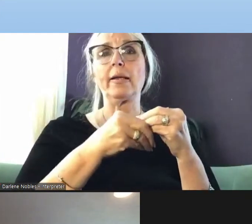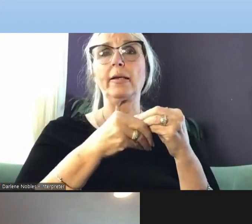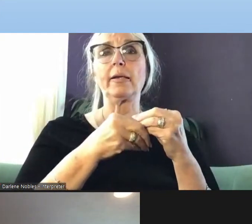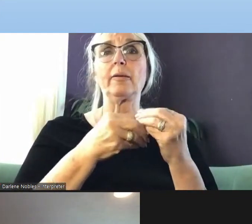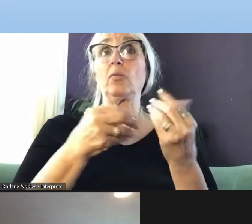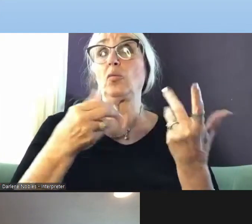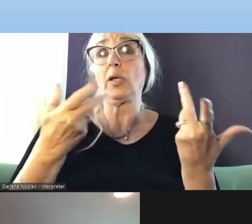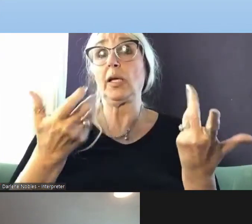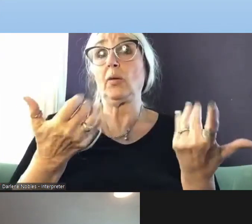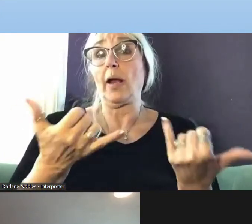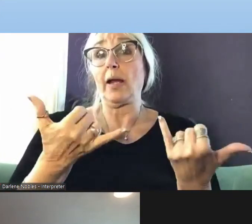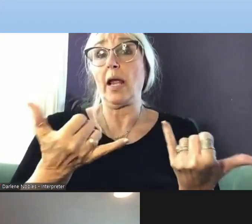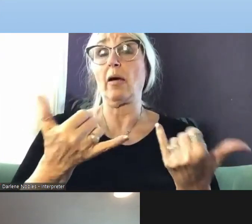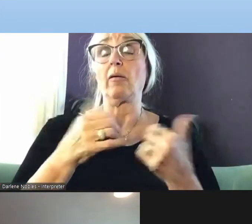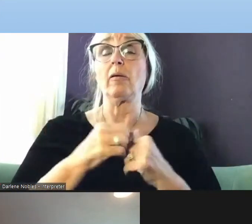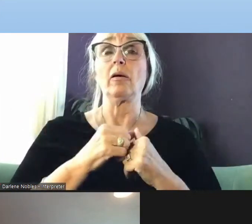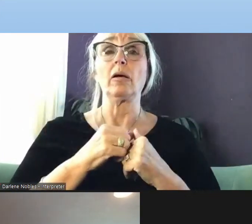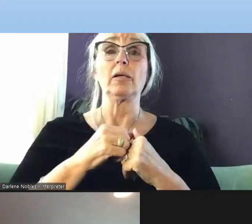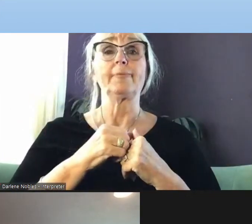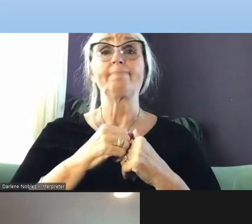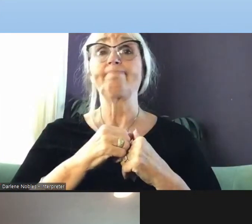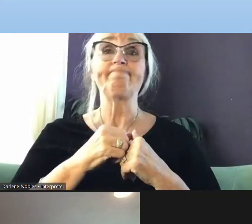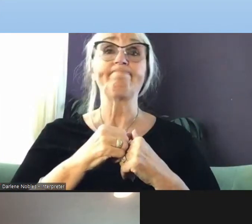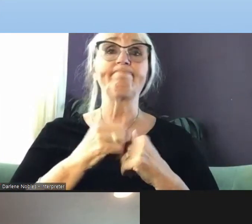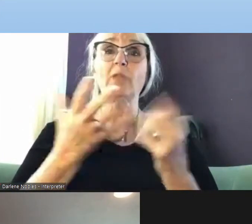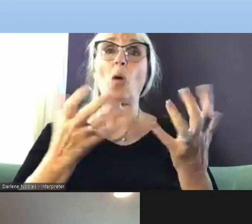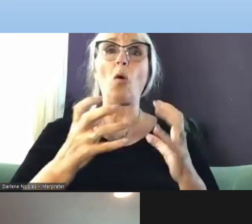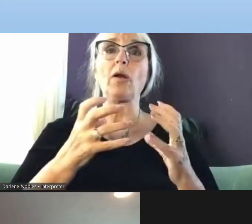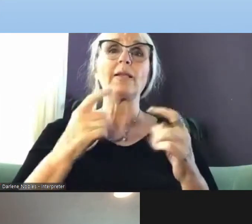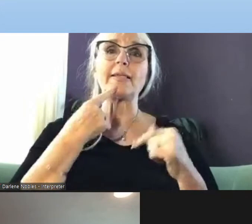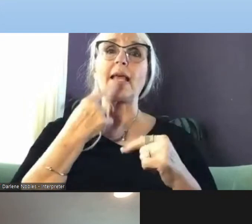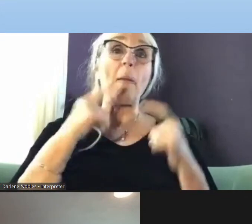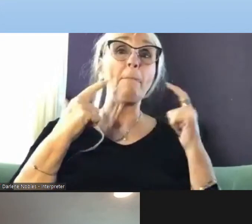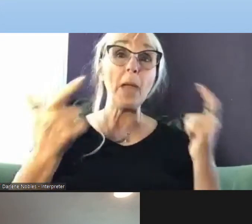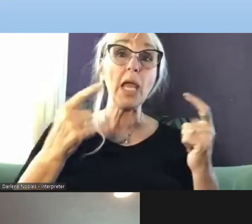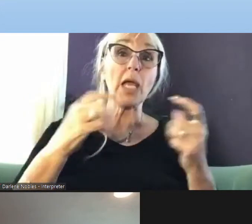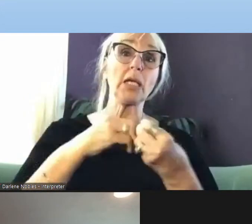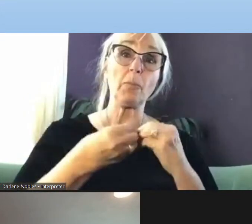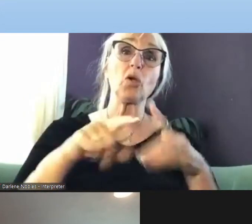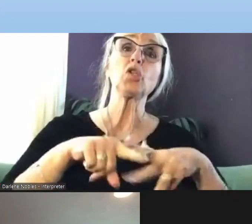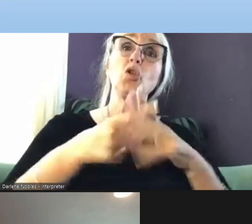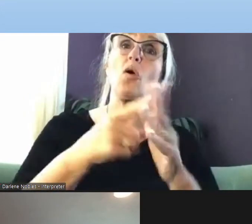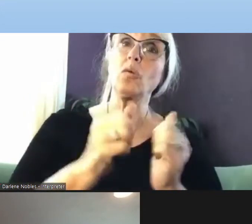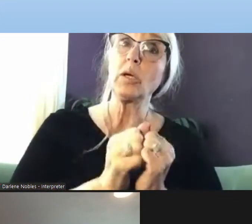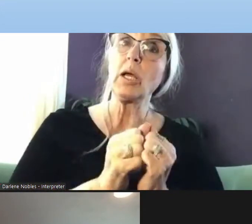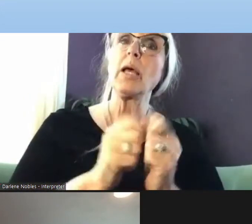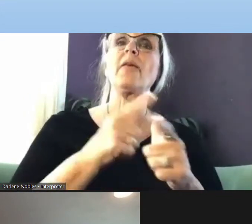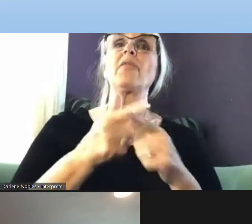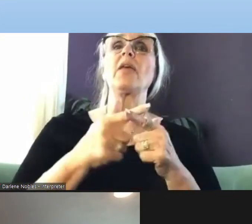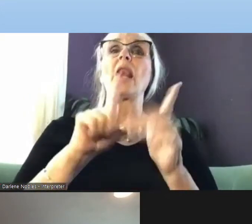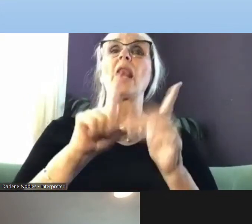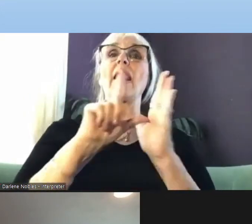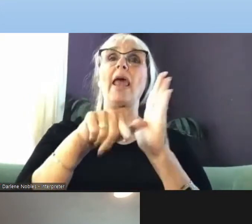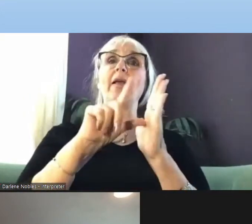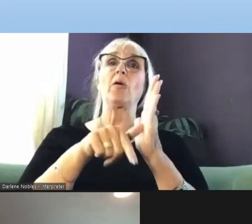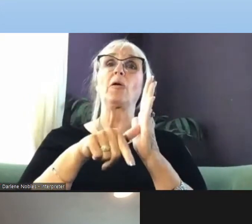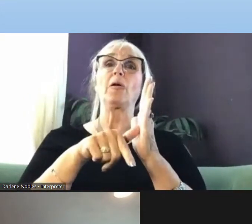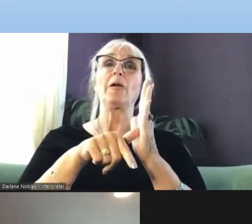don't want to, you know, put a big number in there and then find out that we